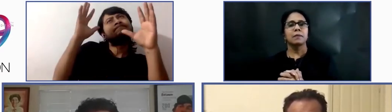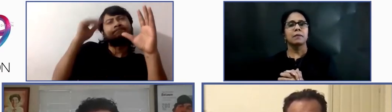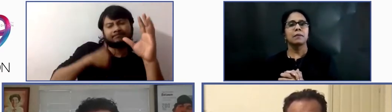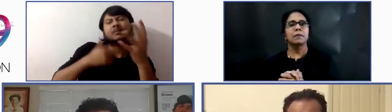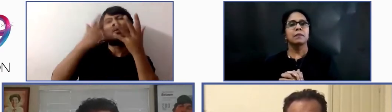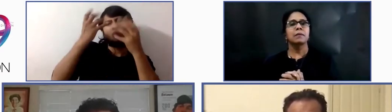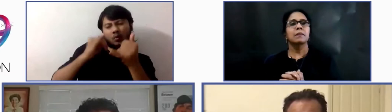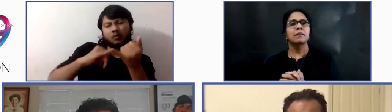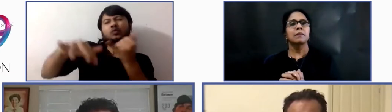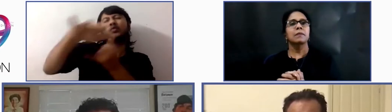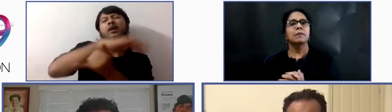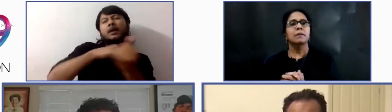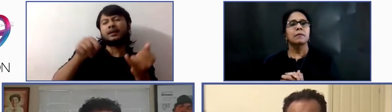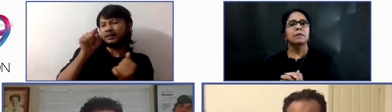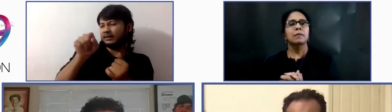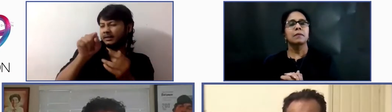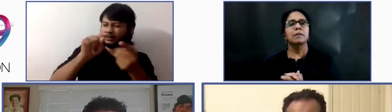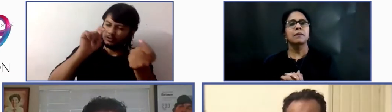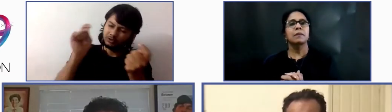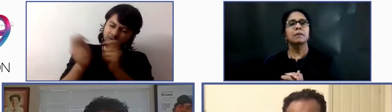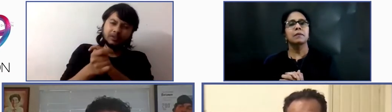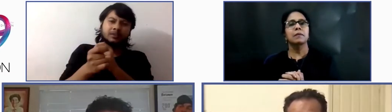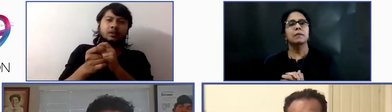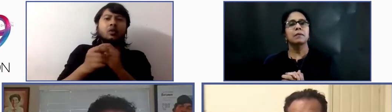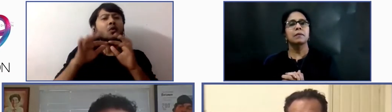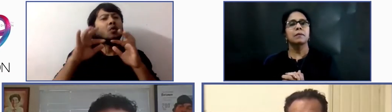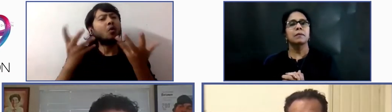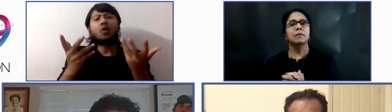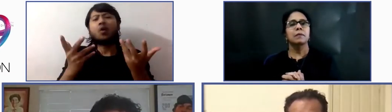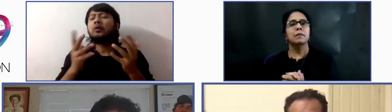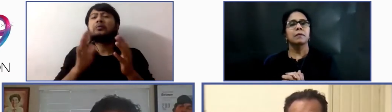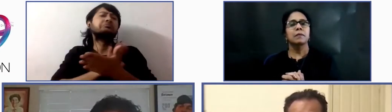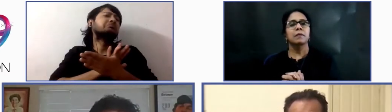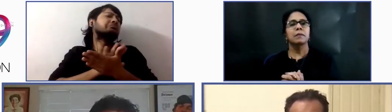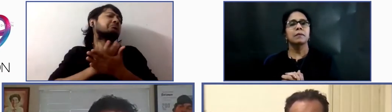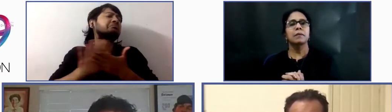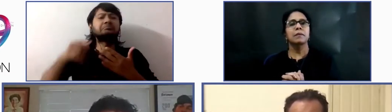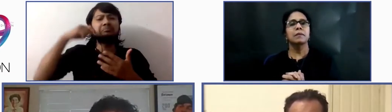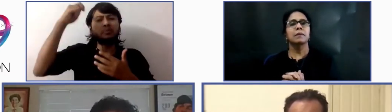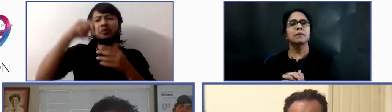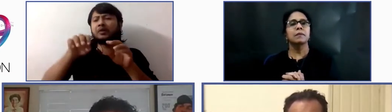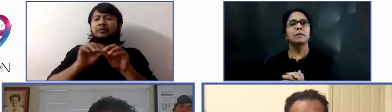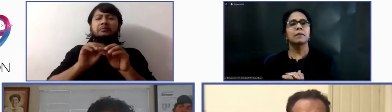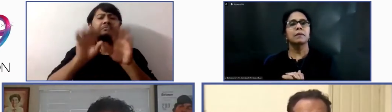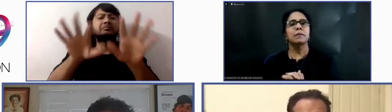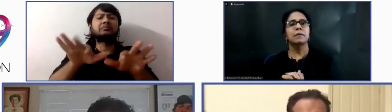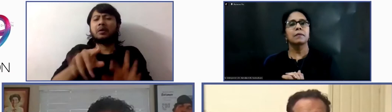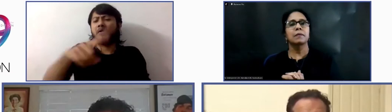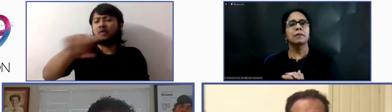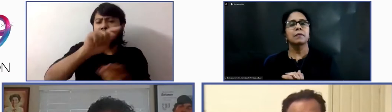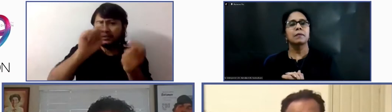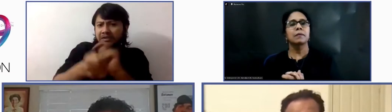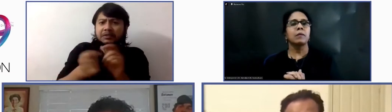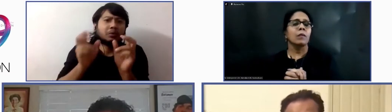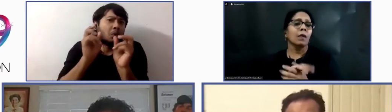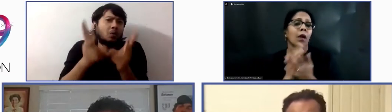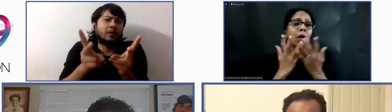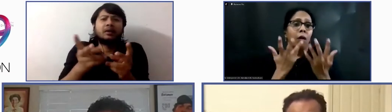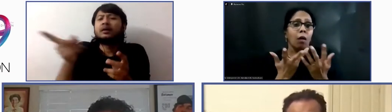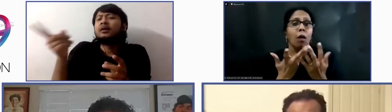very simple, pure medium of storytelling? That's it, and you leave it there. How do you see that? It's